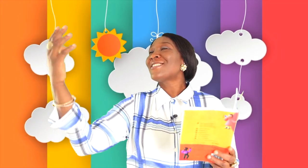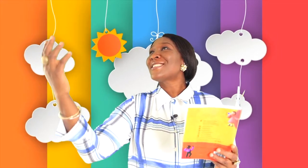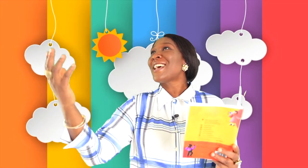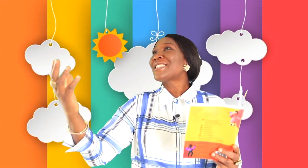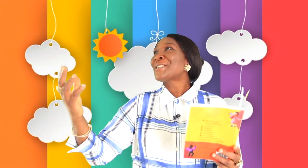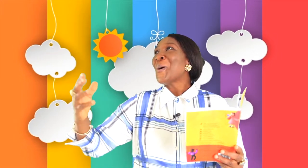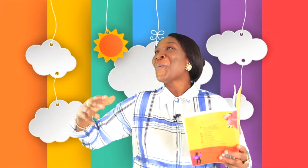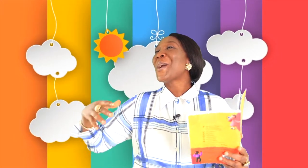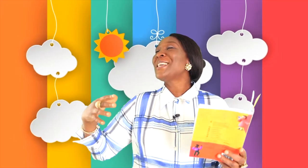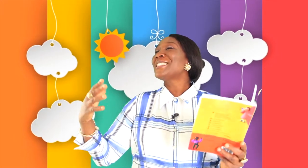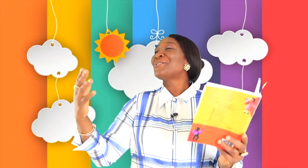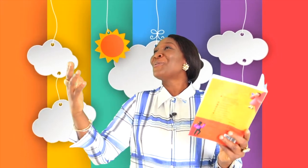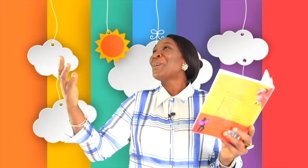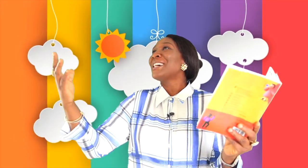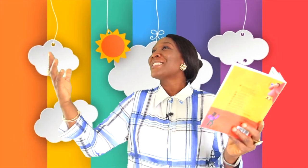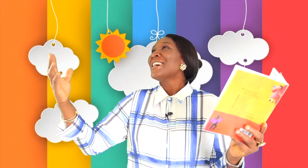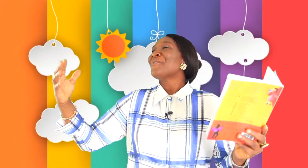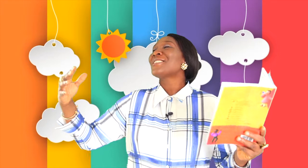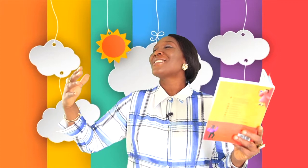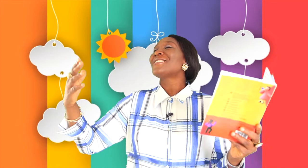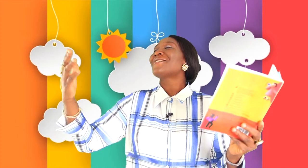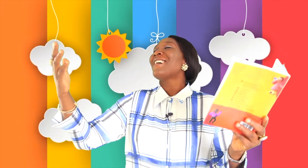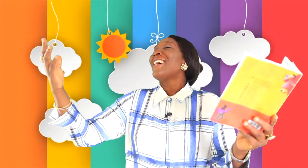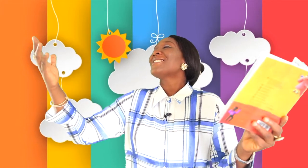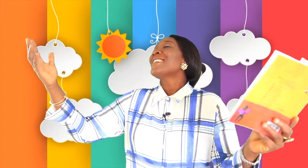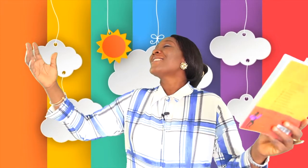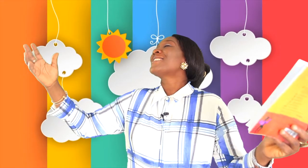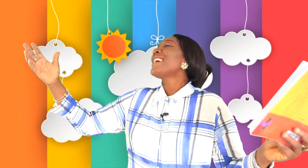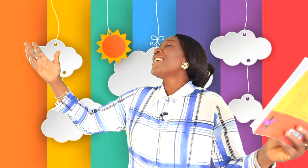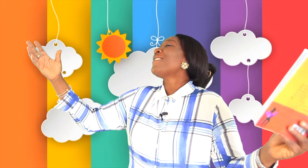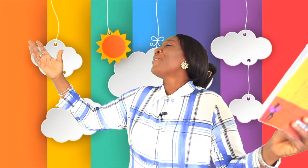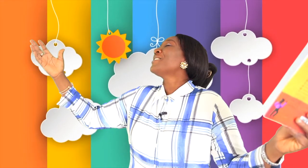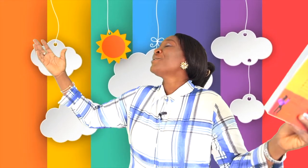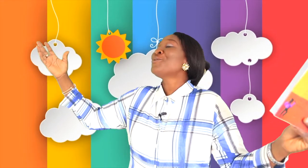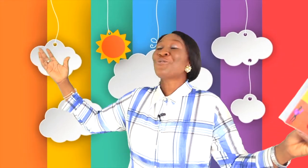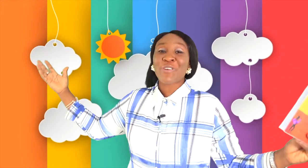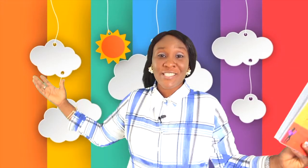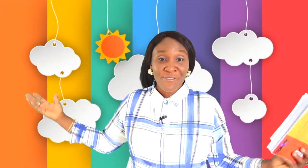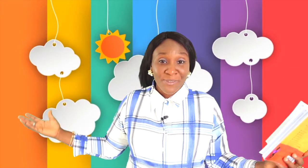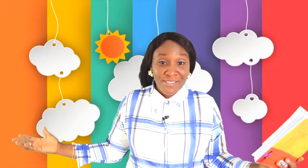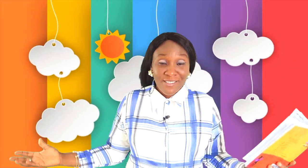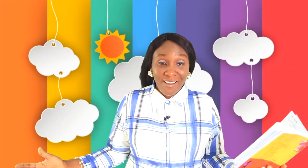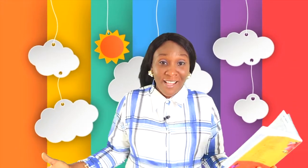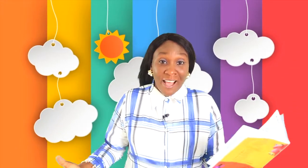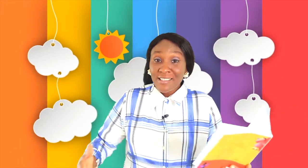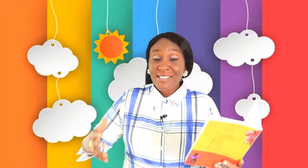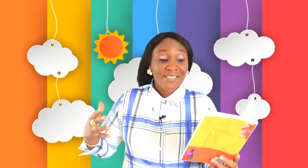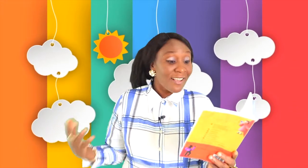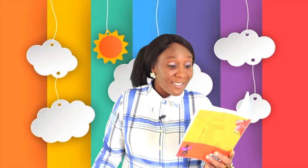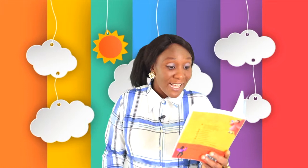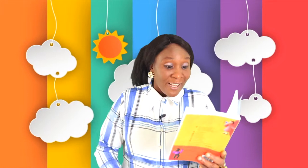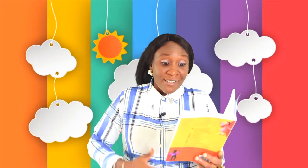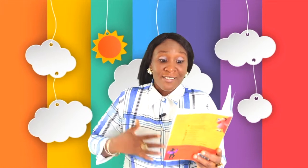to sunset, waiting for it, for the sun to rise, to take all its nutrients from the sun